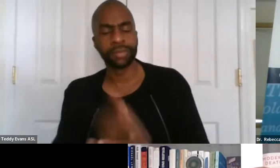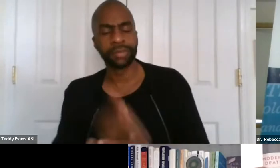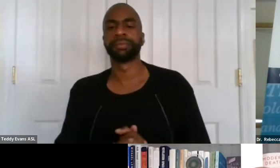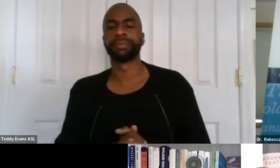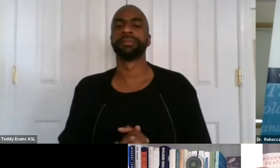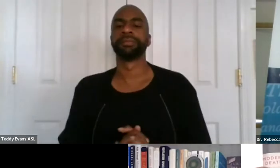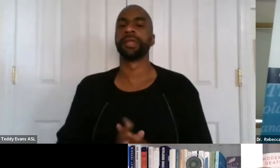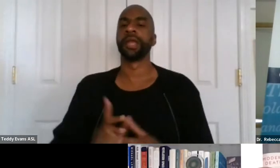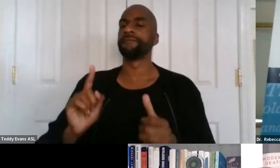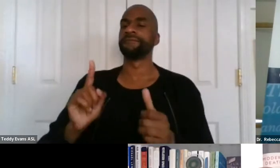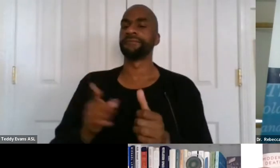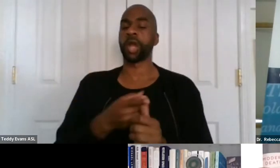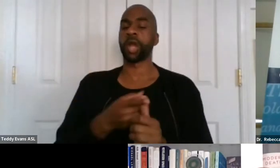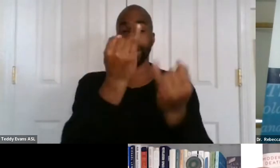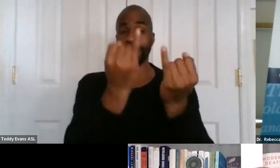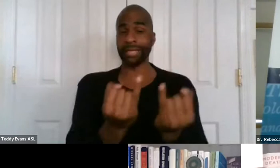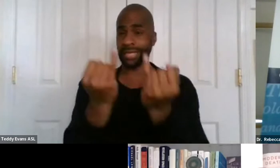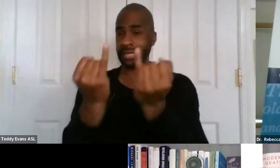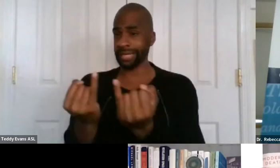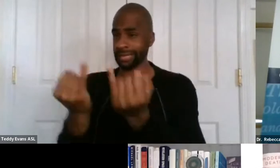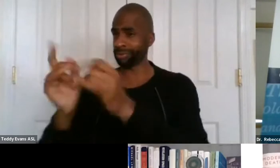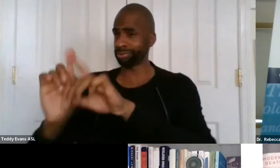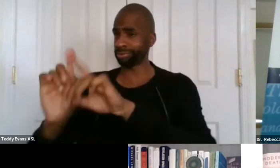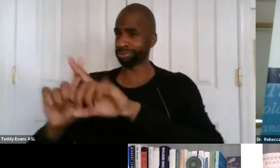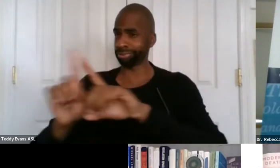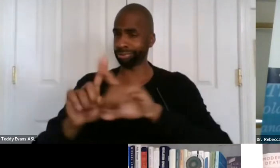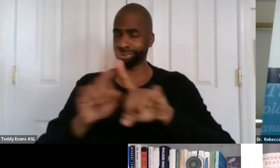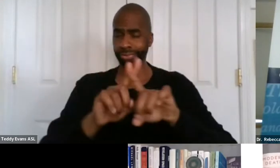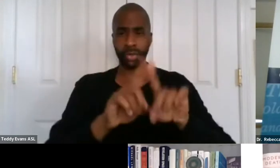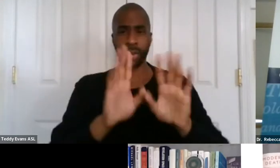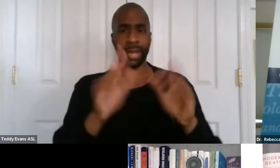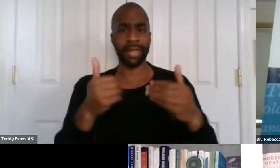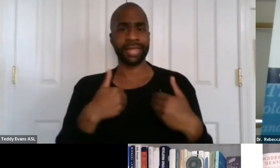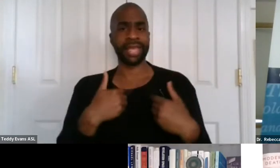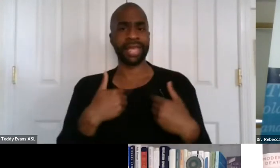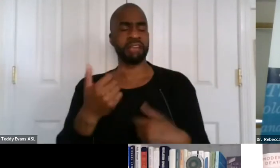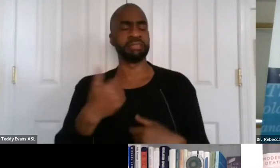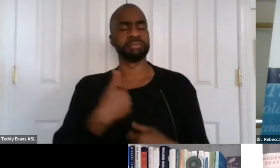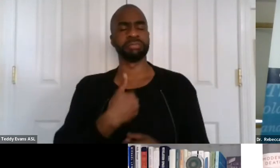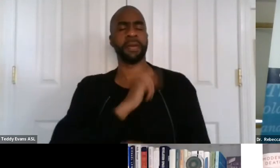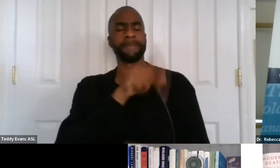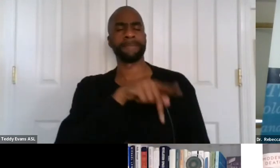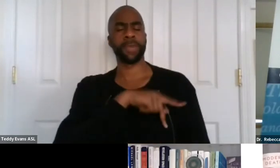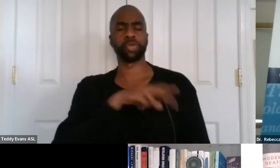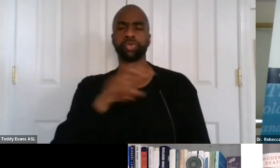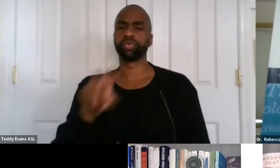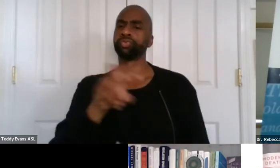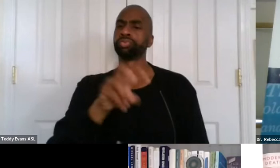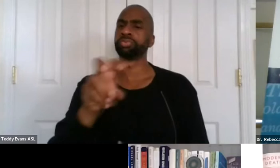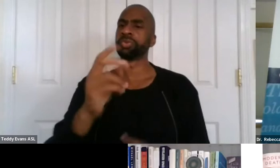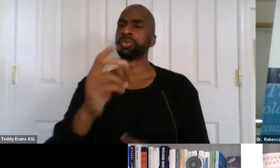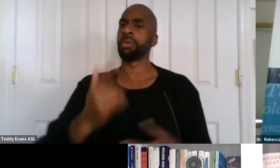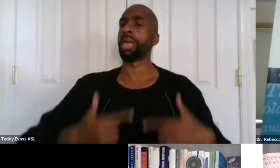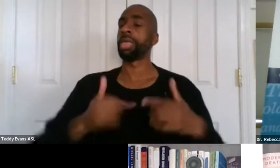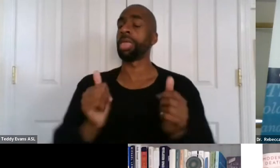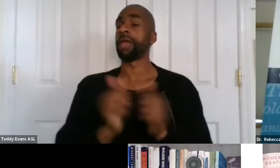and we're all different, and all of us have this individual and personal journey that we live with pain. But the fact of the matter